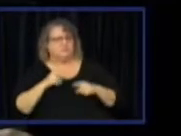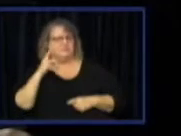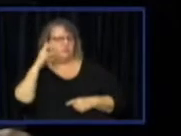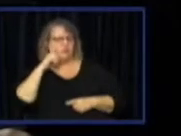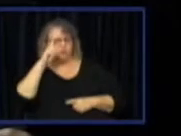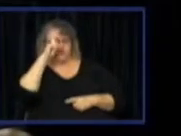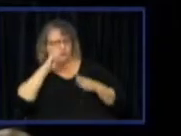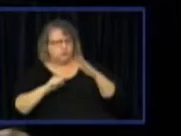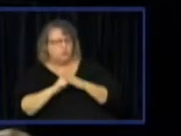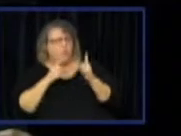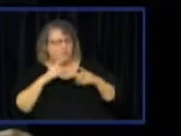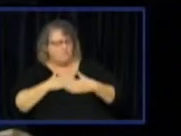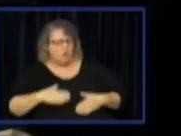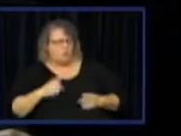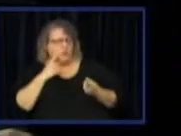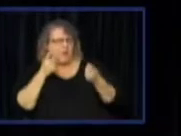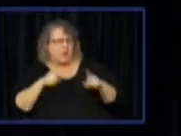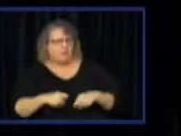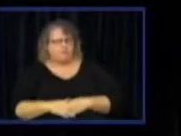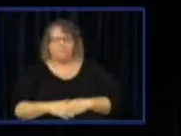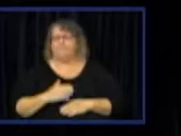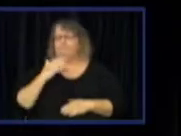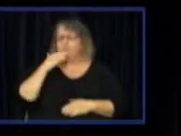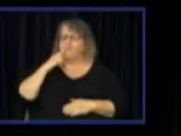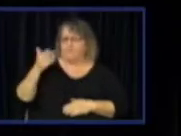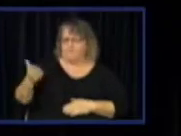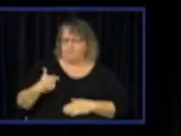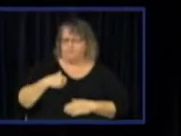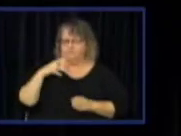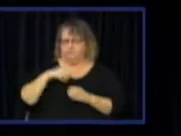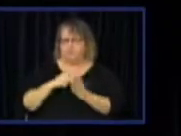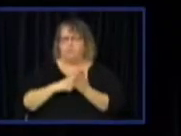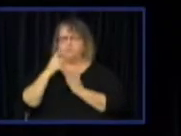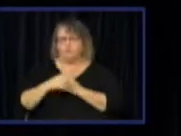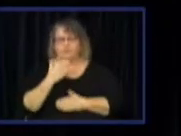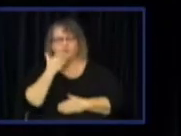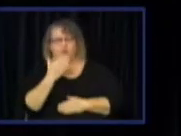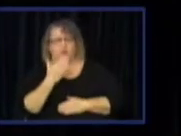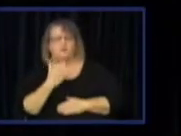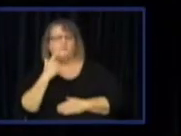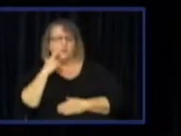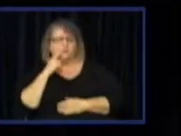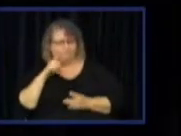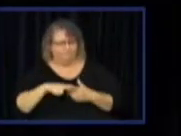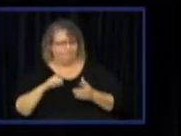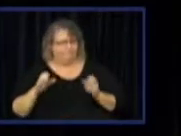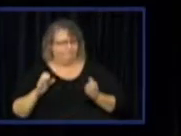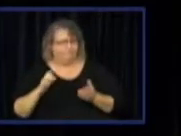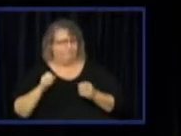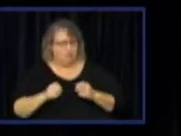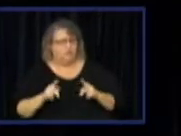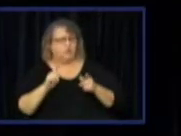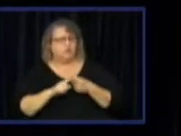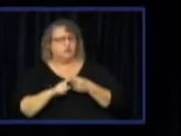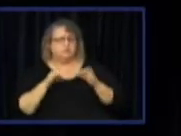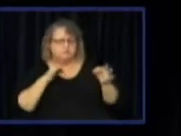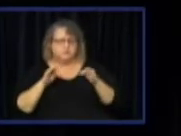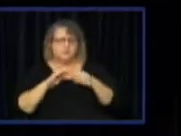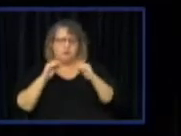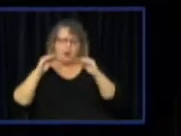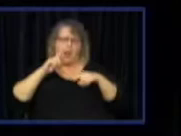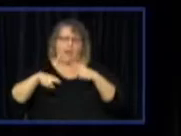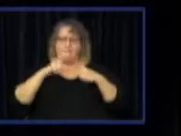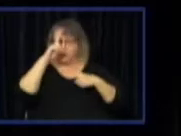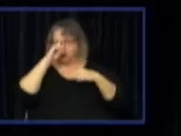having a stroke? Well, thank you for inviting me on the program, Violet, and thank you for the opportunity to do a little bit of education